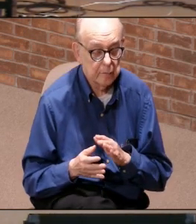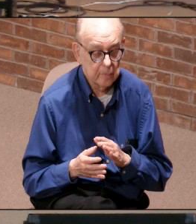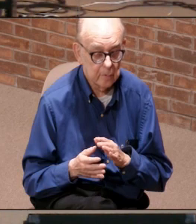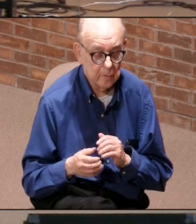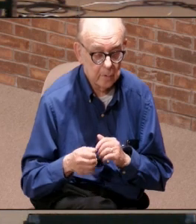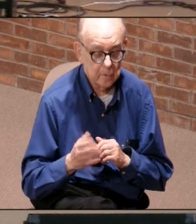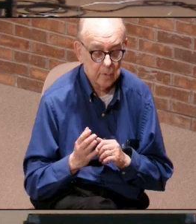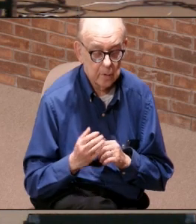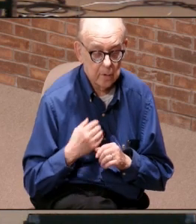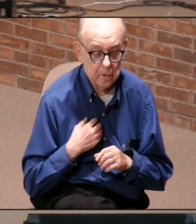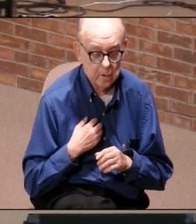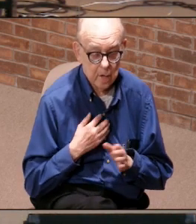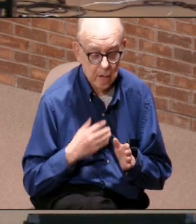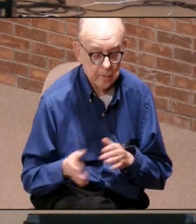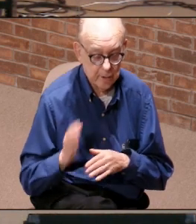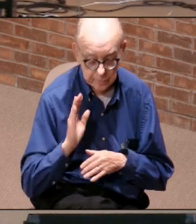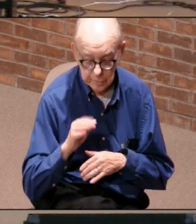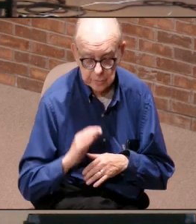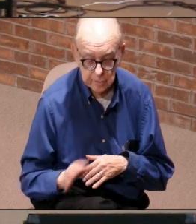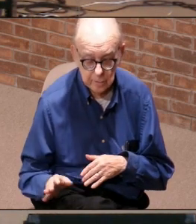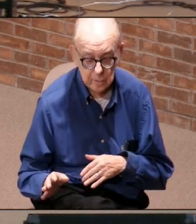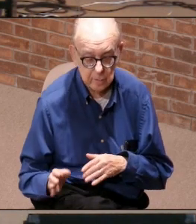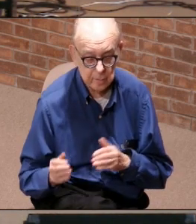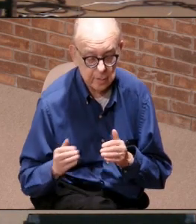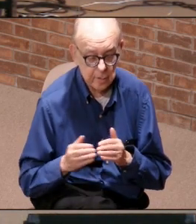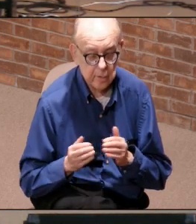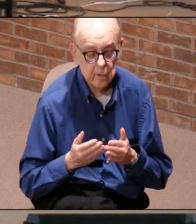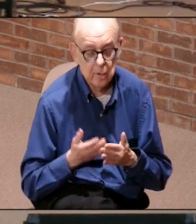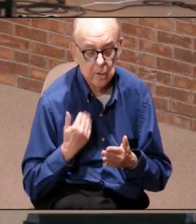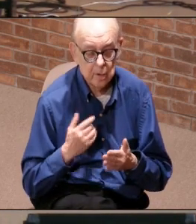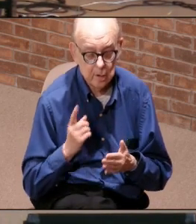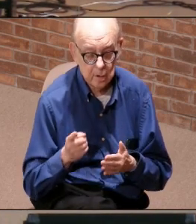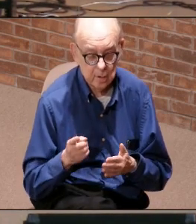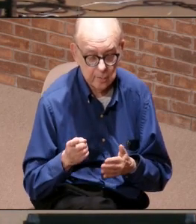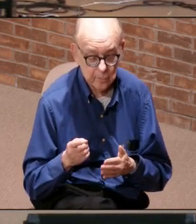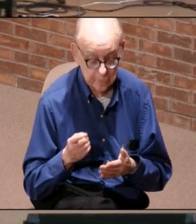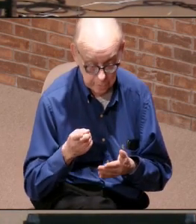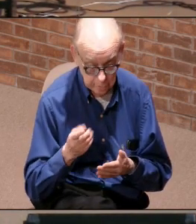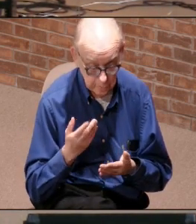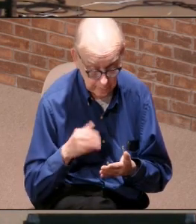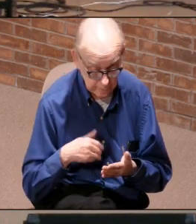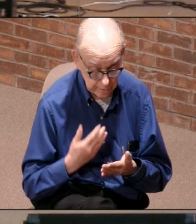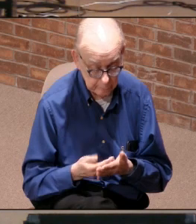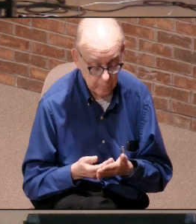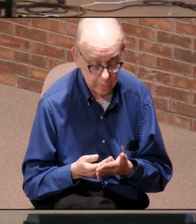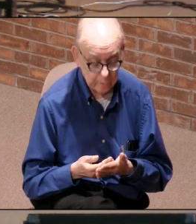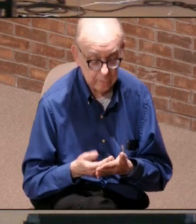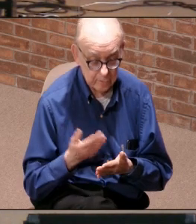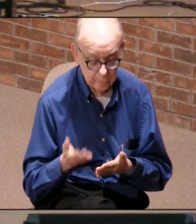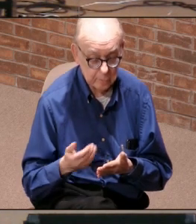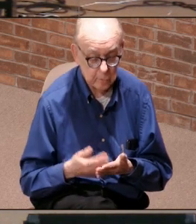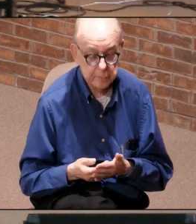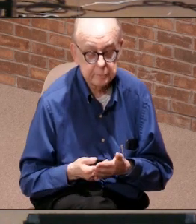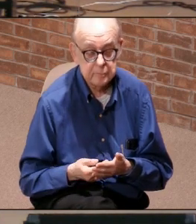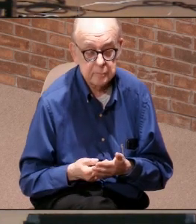Because God had plans for your children even before you were born.